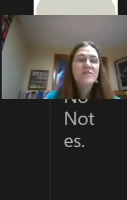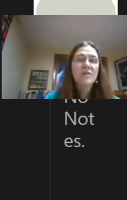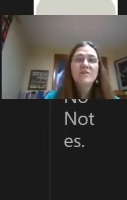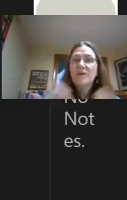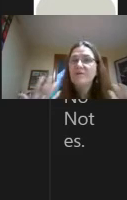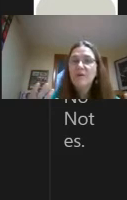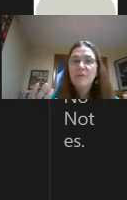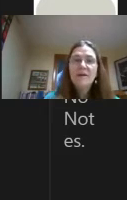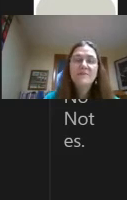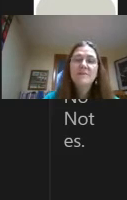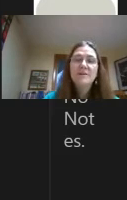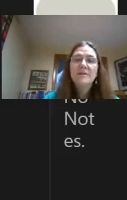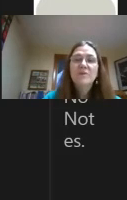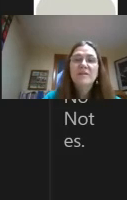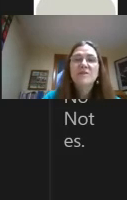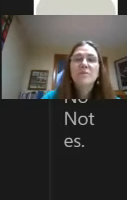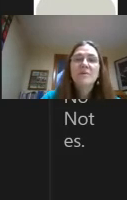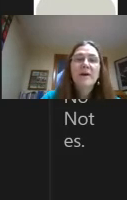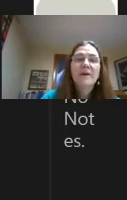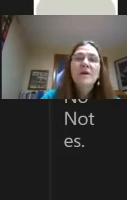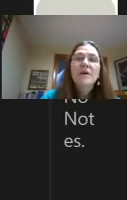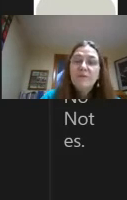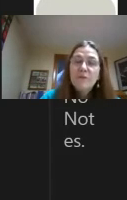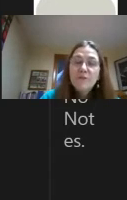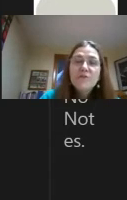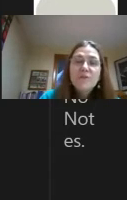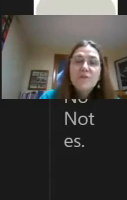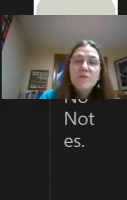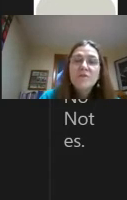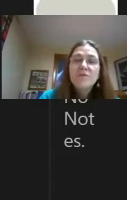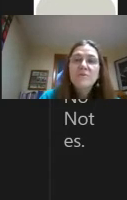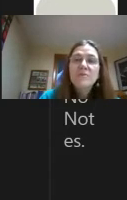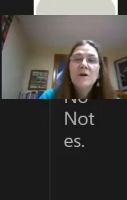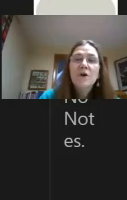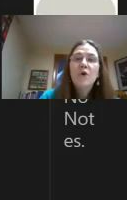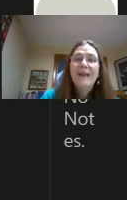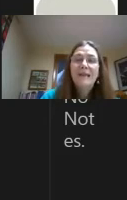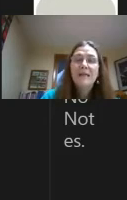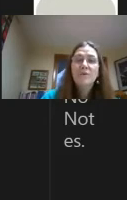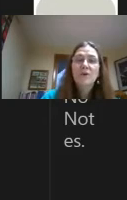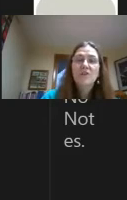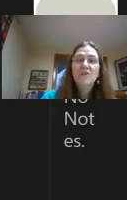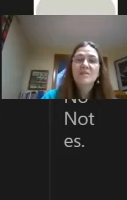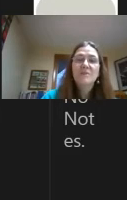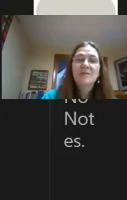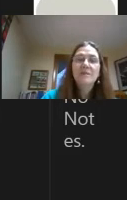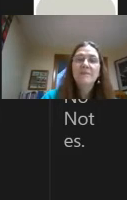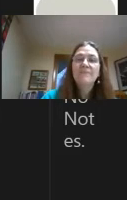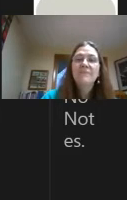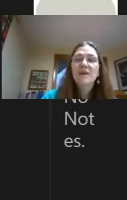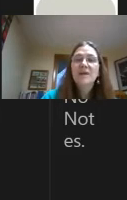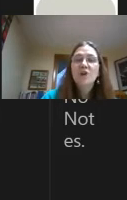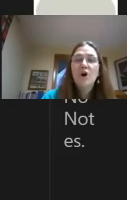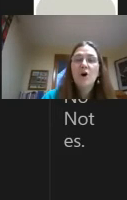your eyes or your lungs. You don't have to wear a mask. It's really easy to apply. For those of you to whom organic production is